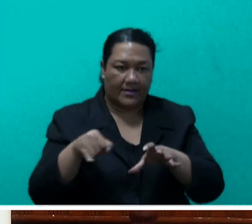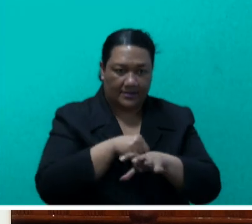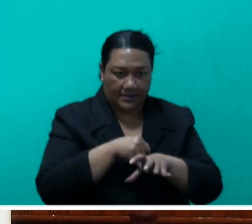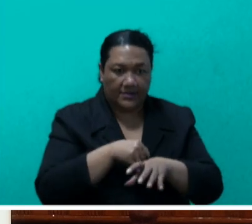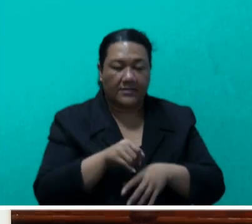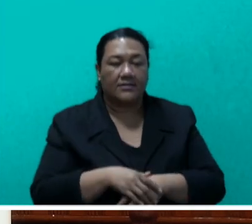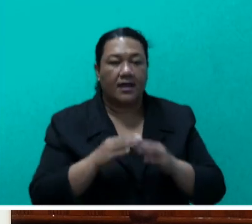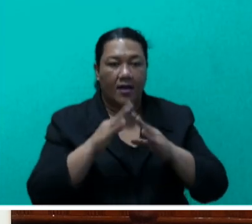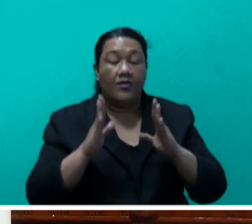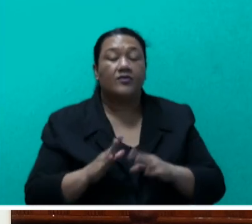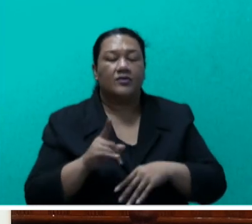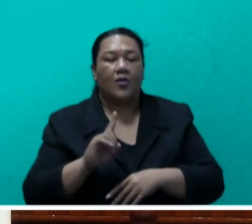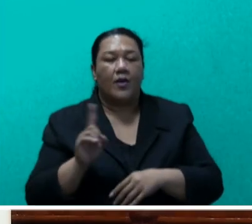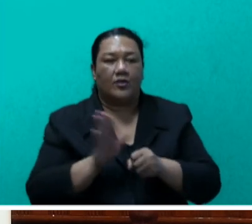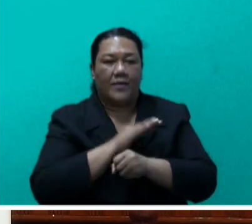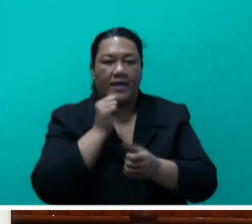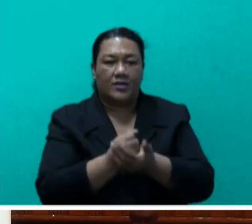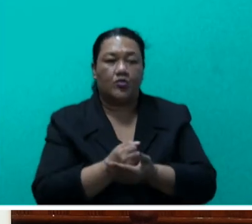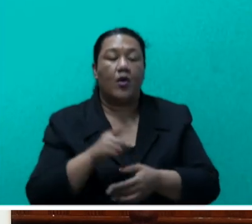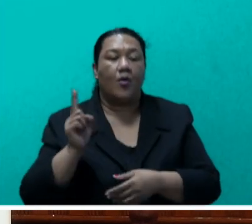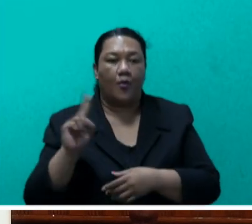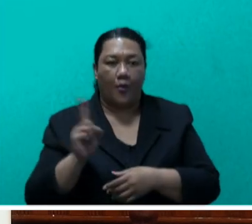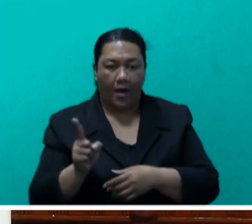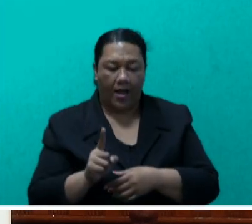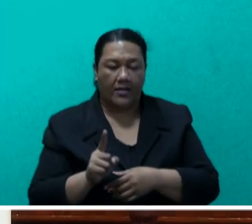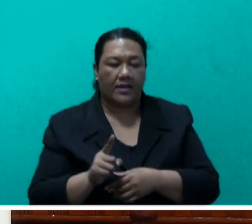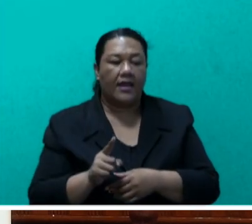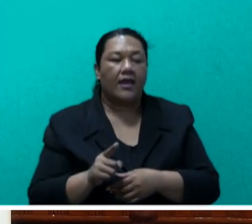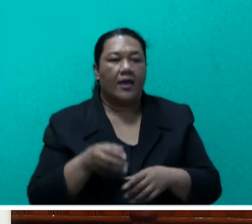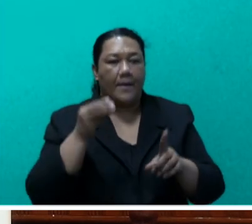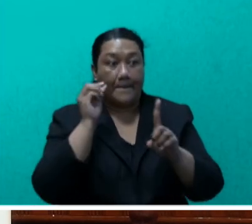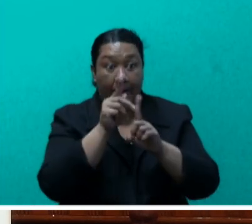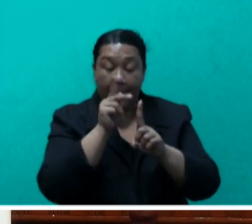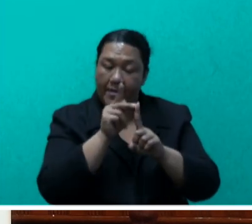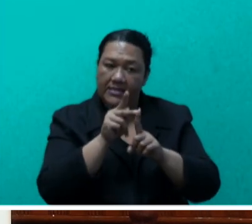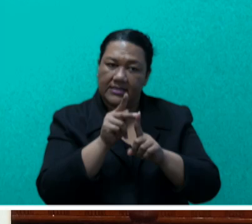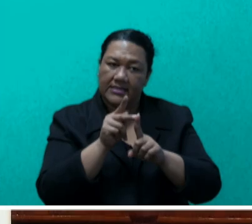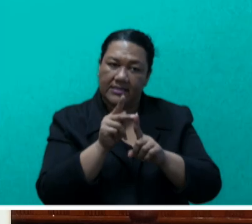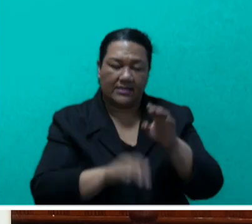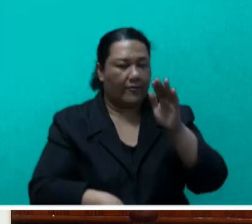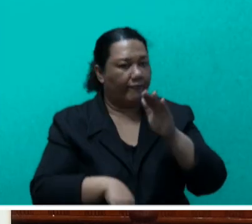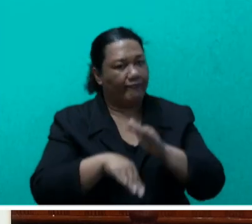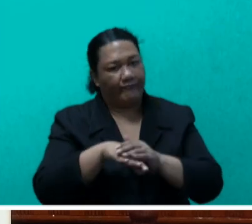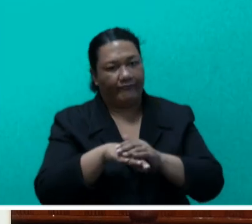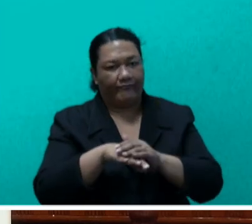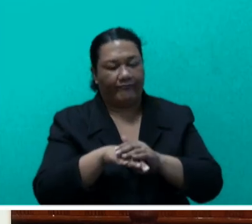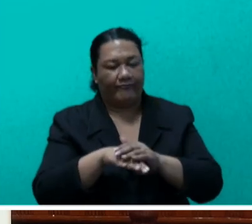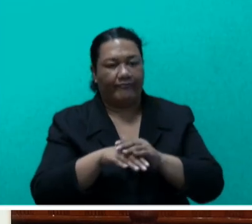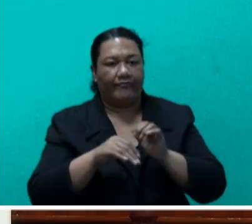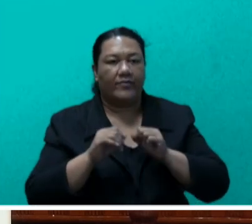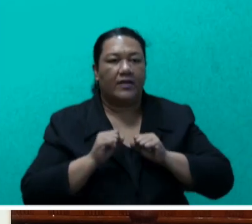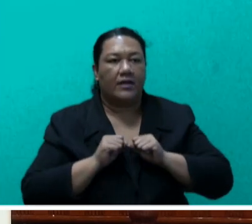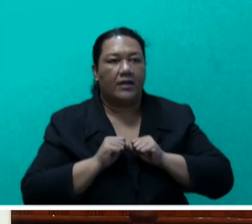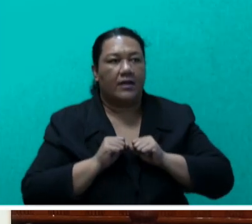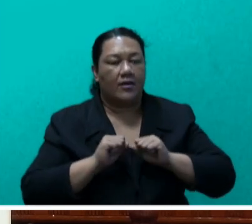ensure that it fulfills its mandate. the development and rolling out of